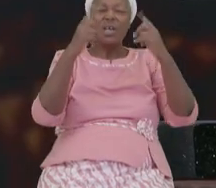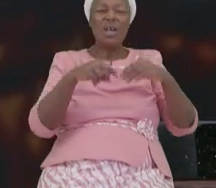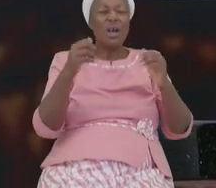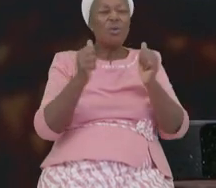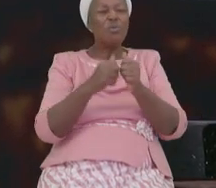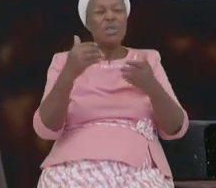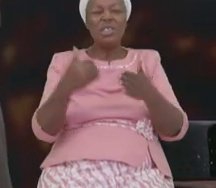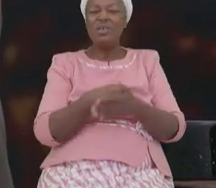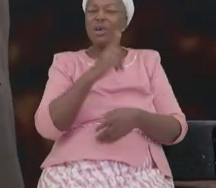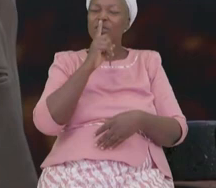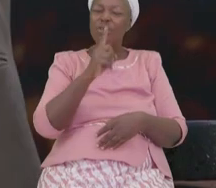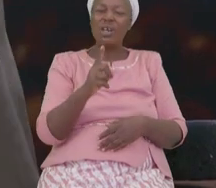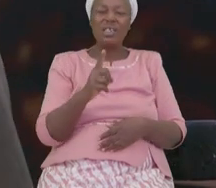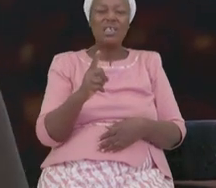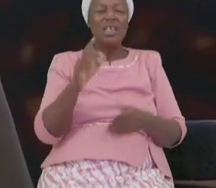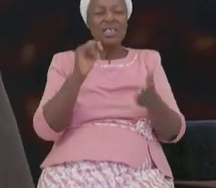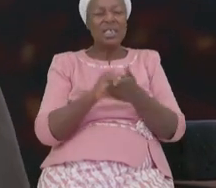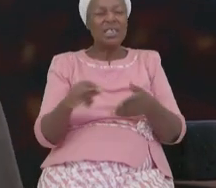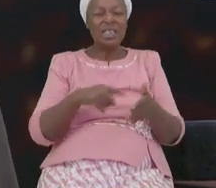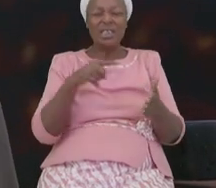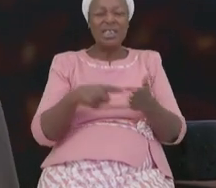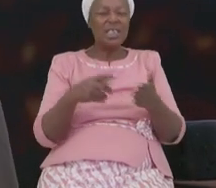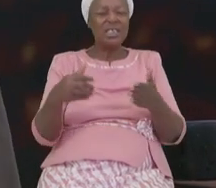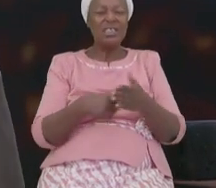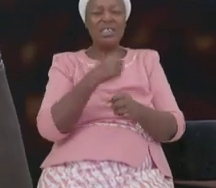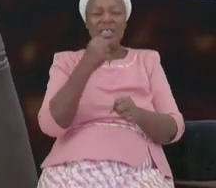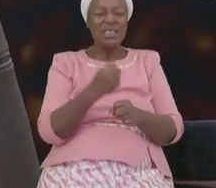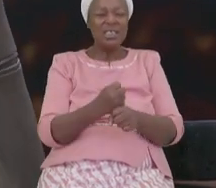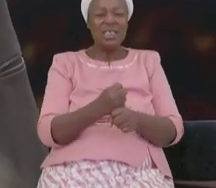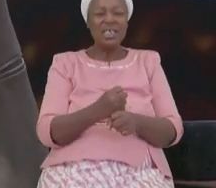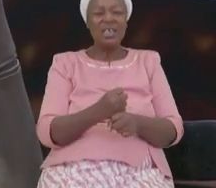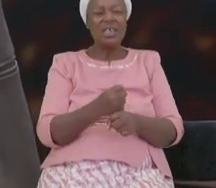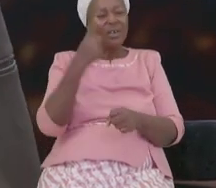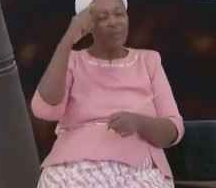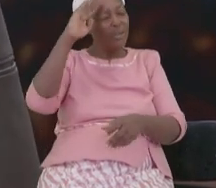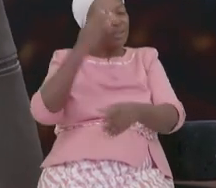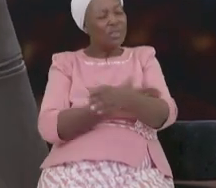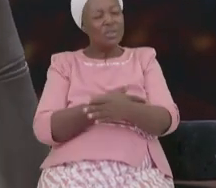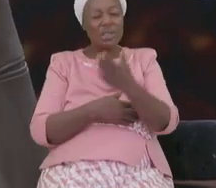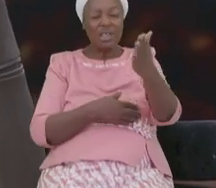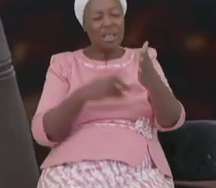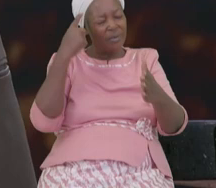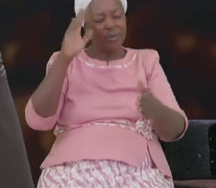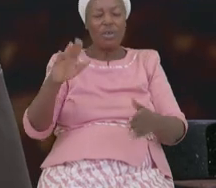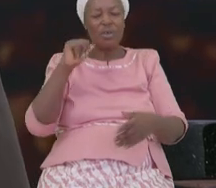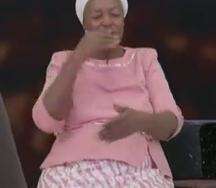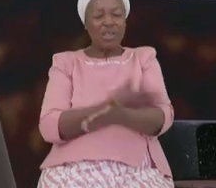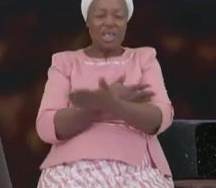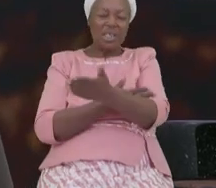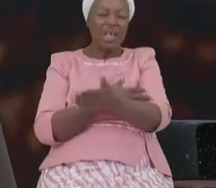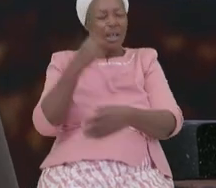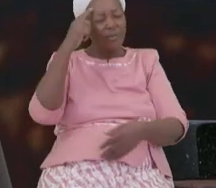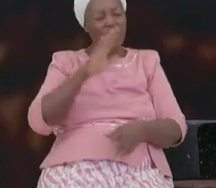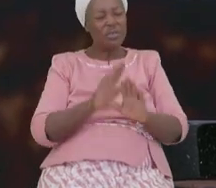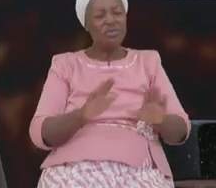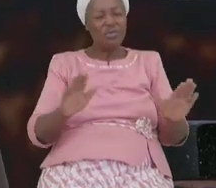new assurance that this year, for your son there, for your daughter there, for your